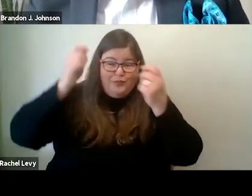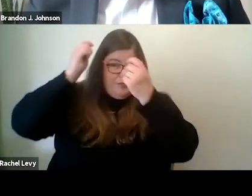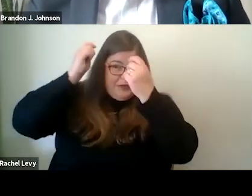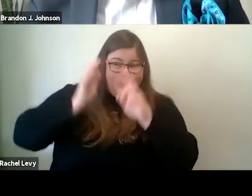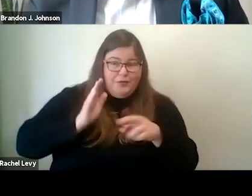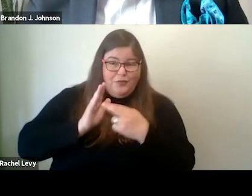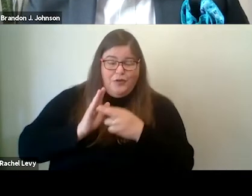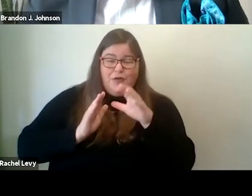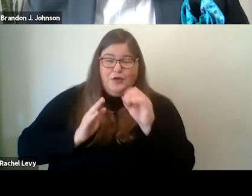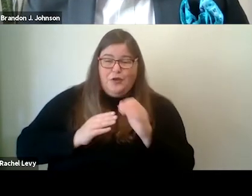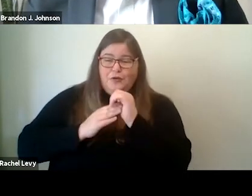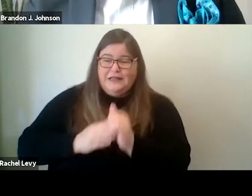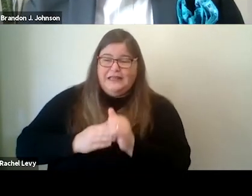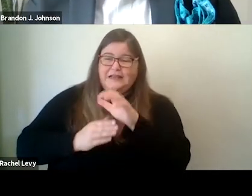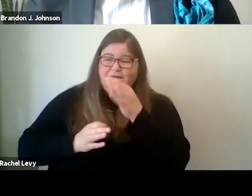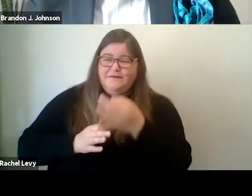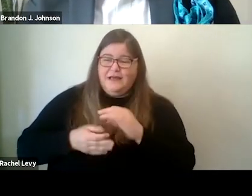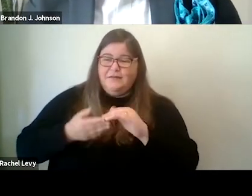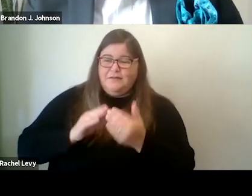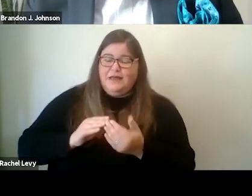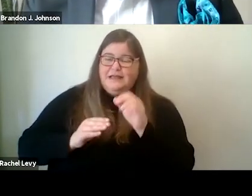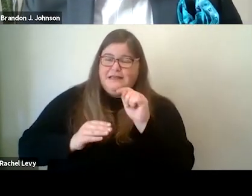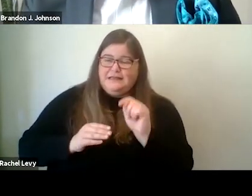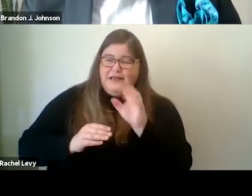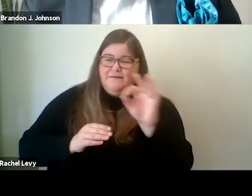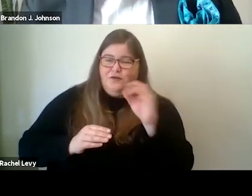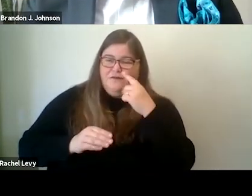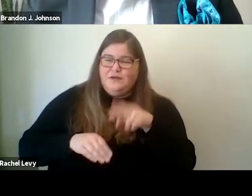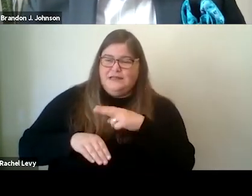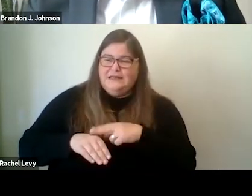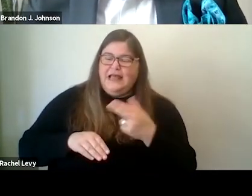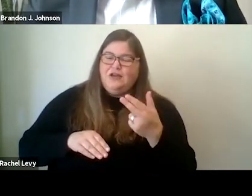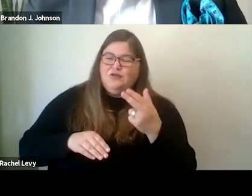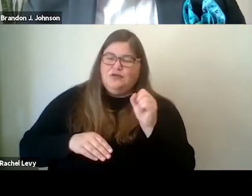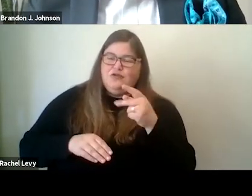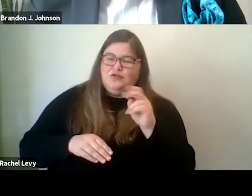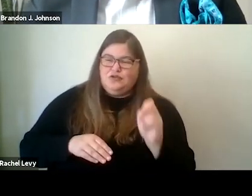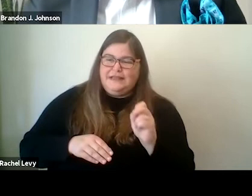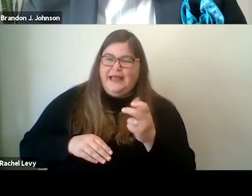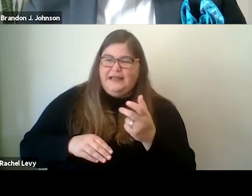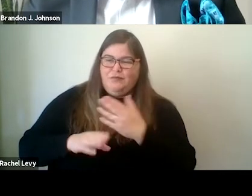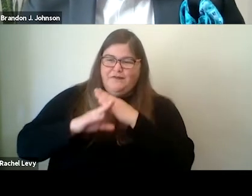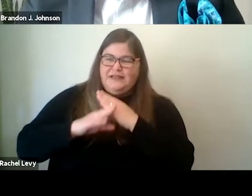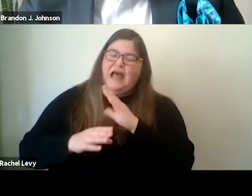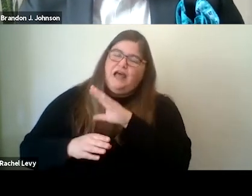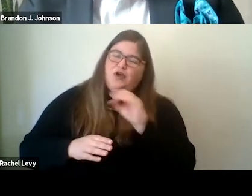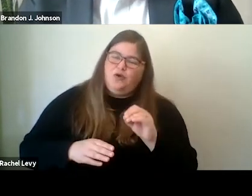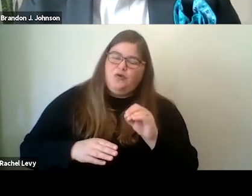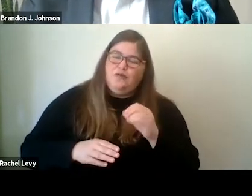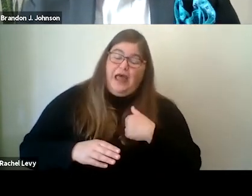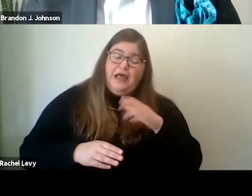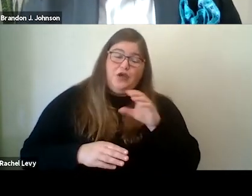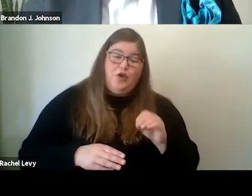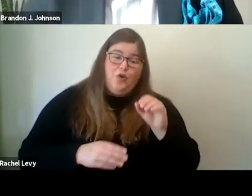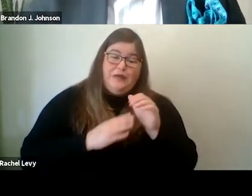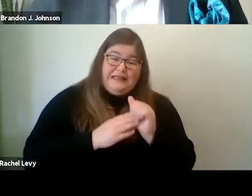co-lead of the Faith Communities Task Force of the National Action Alliance for Suicide Prevention, where I co-lead that with Dr. Melinda Moore from Eastern Kentucky